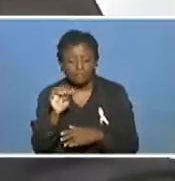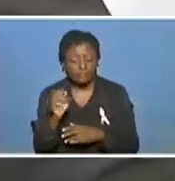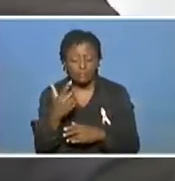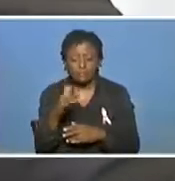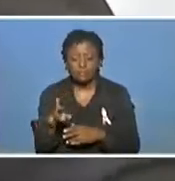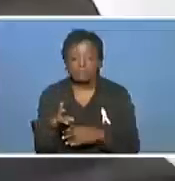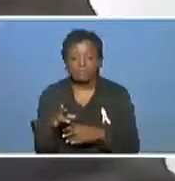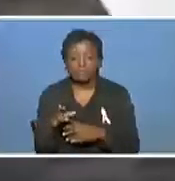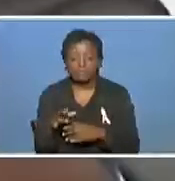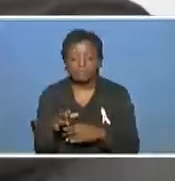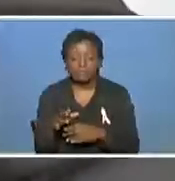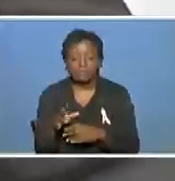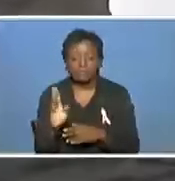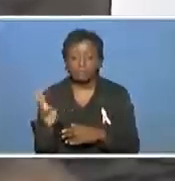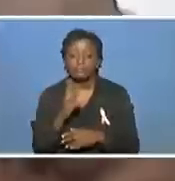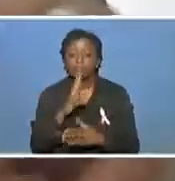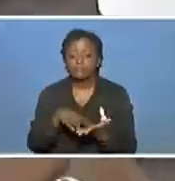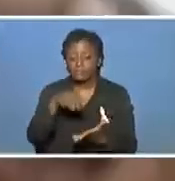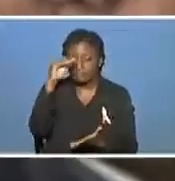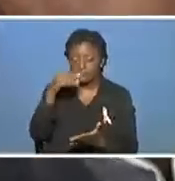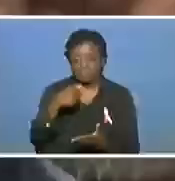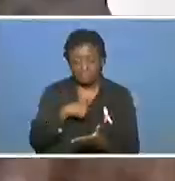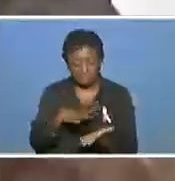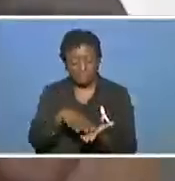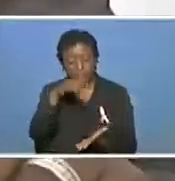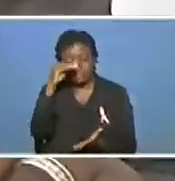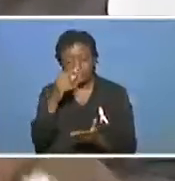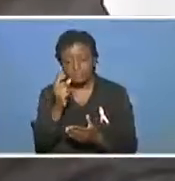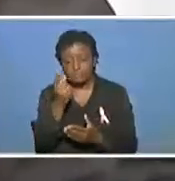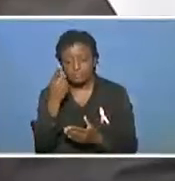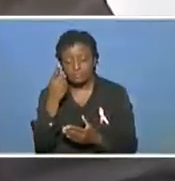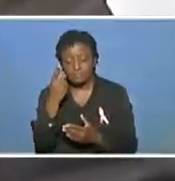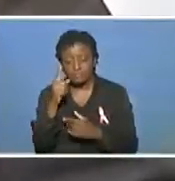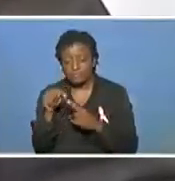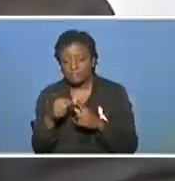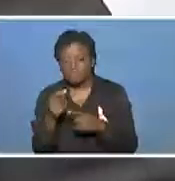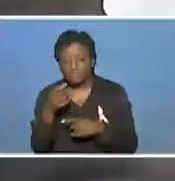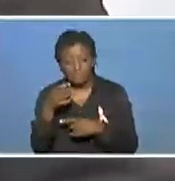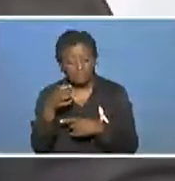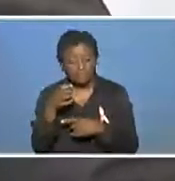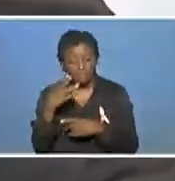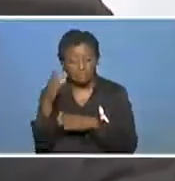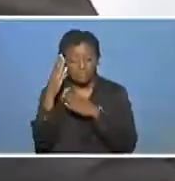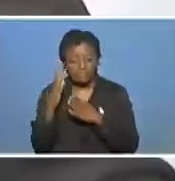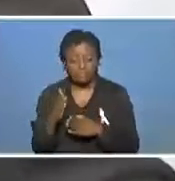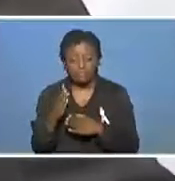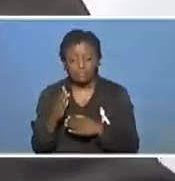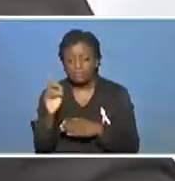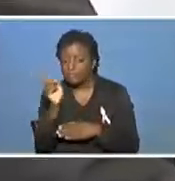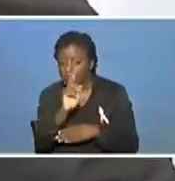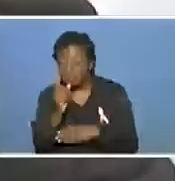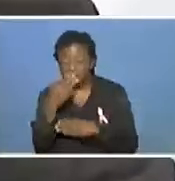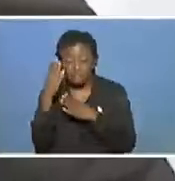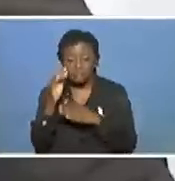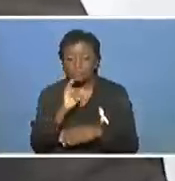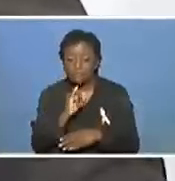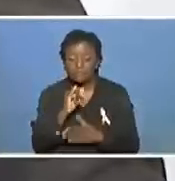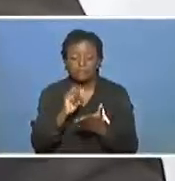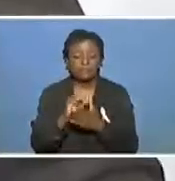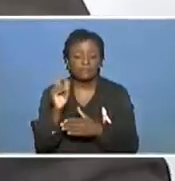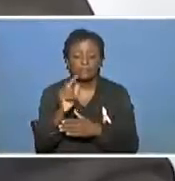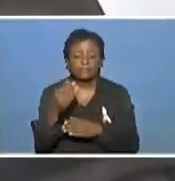And we are learning, and I'm learning, that wherever a Bahamian is, that's where the Bahamas